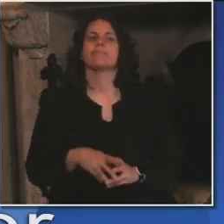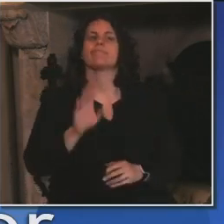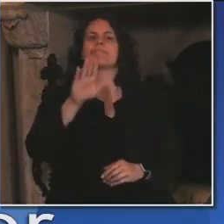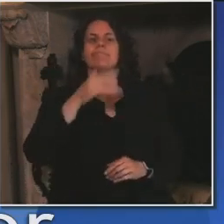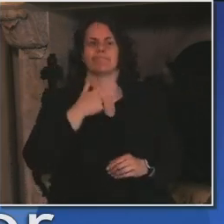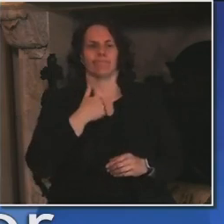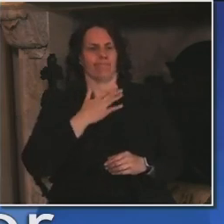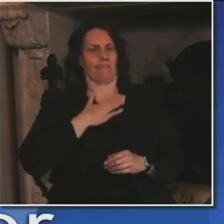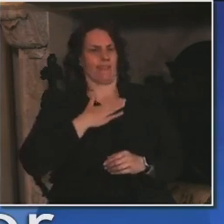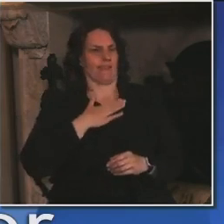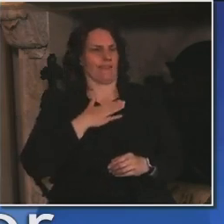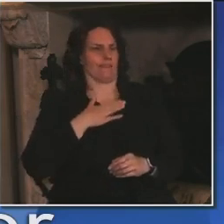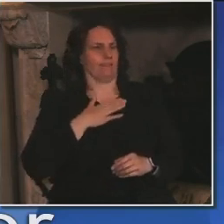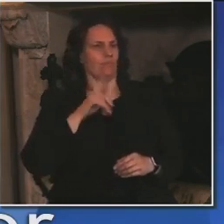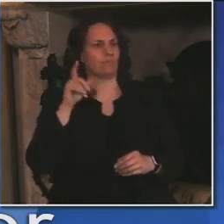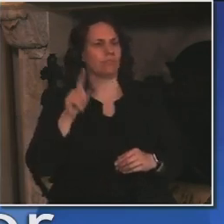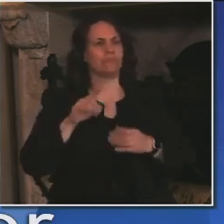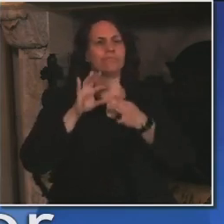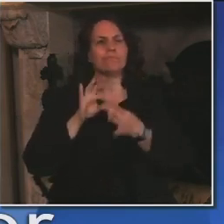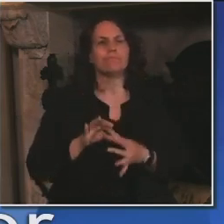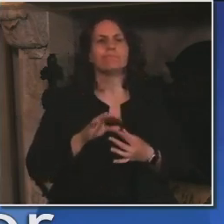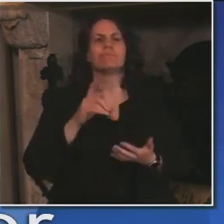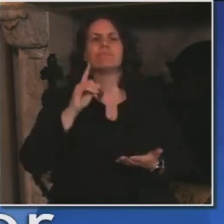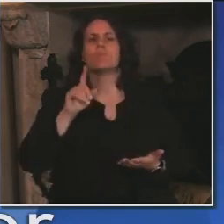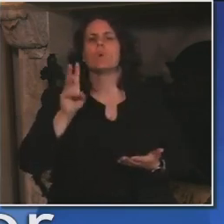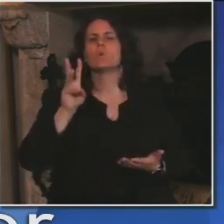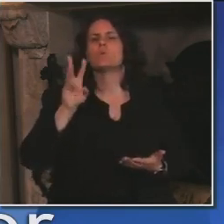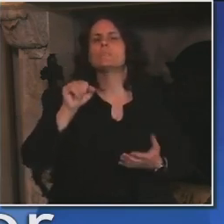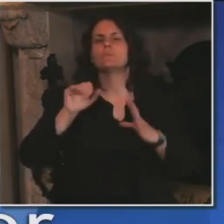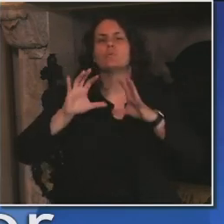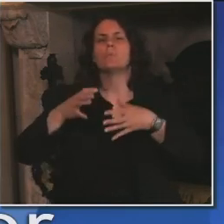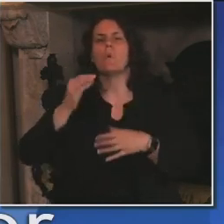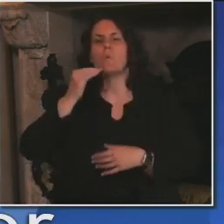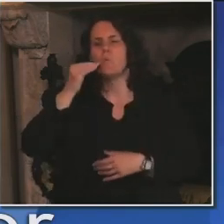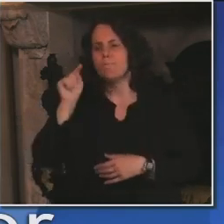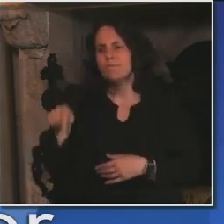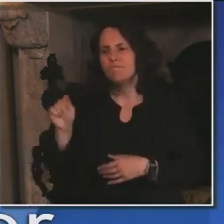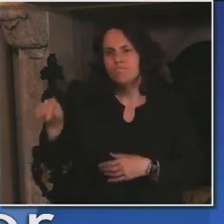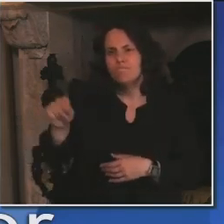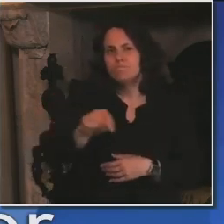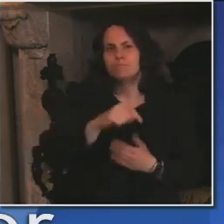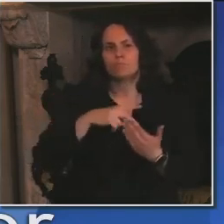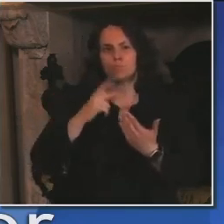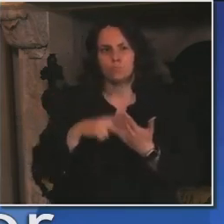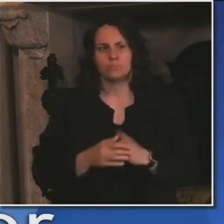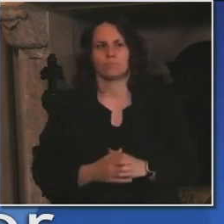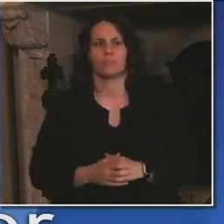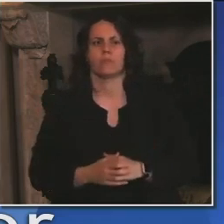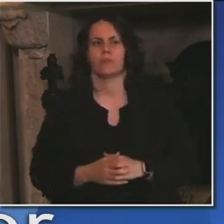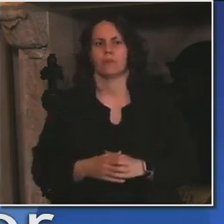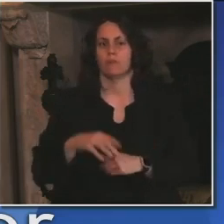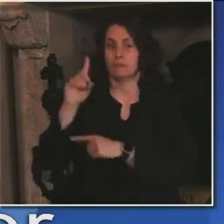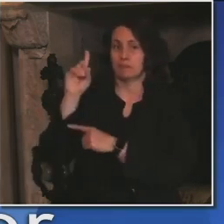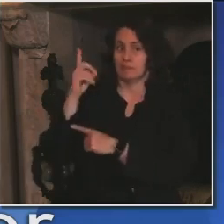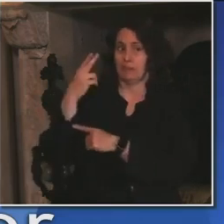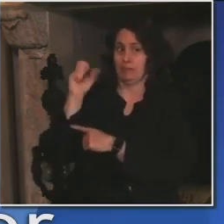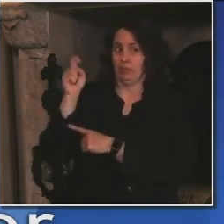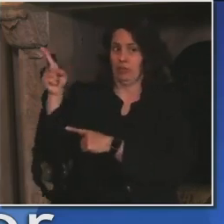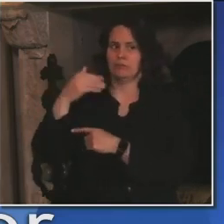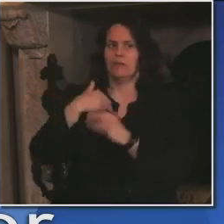residents of Wisconsin group homes. DHS statistics on your site show that the number of cases at Wisconsin group